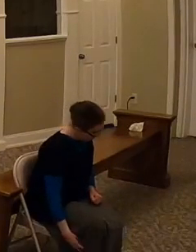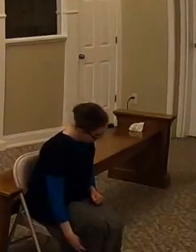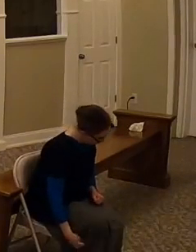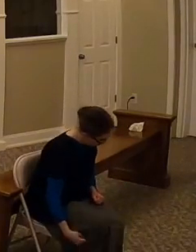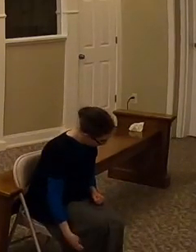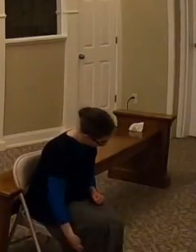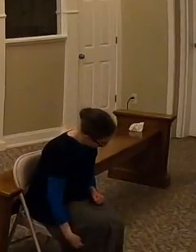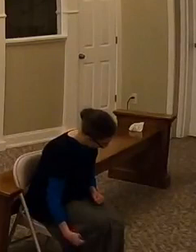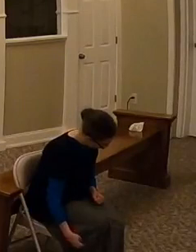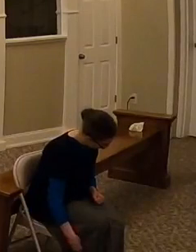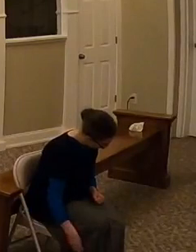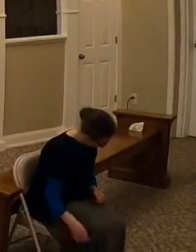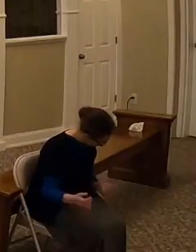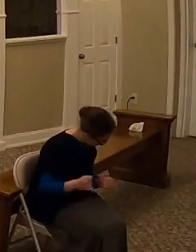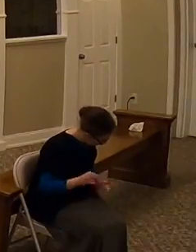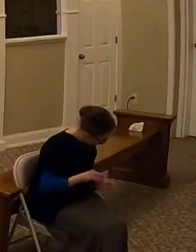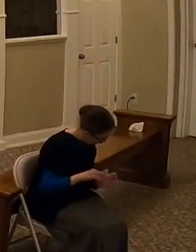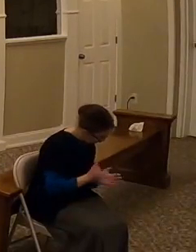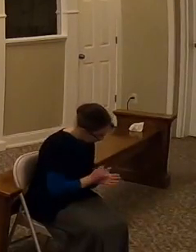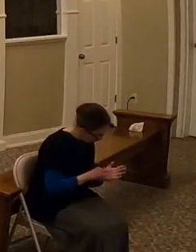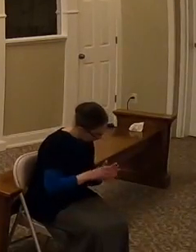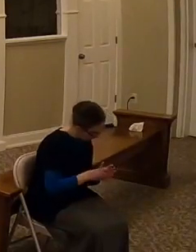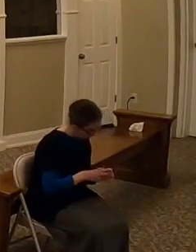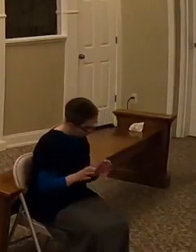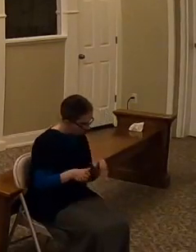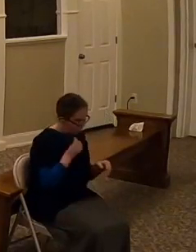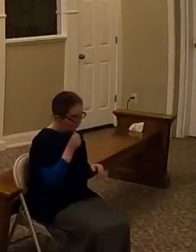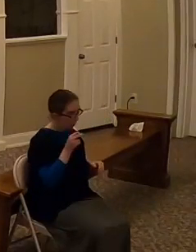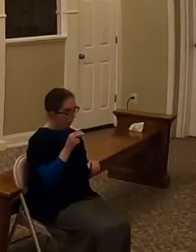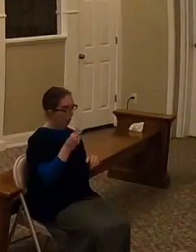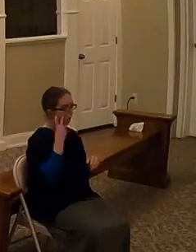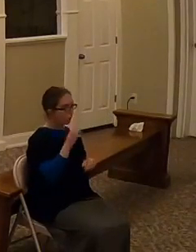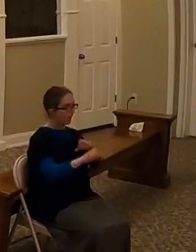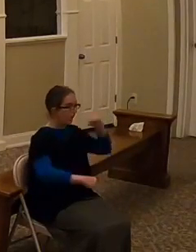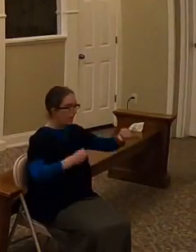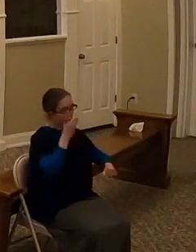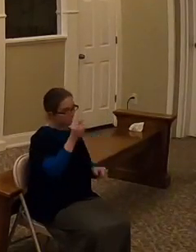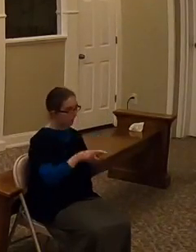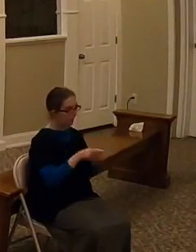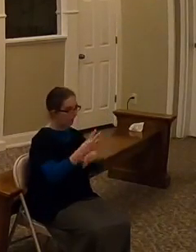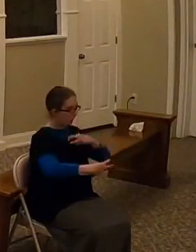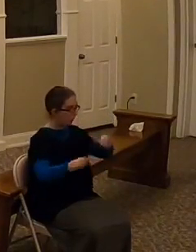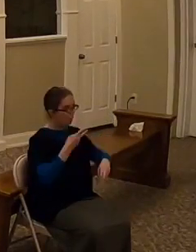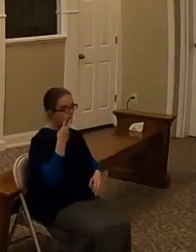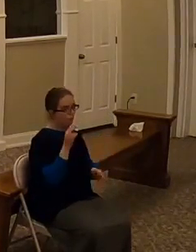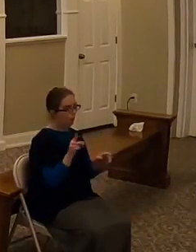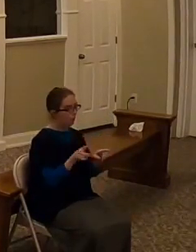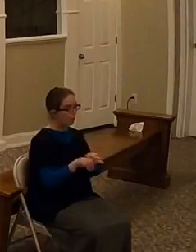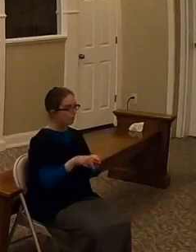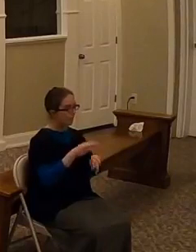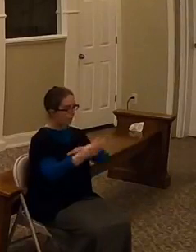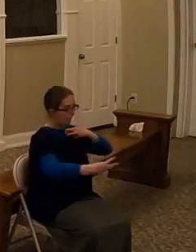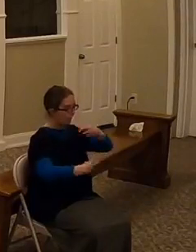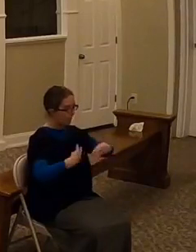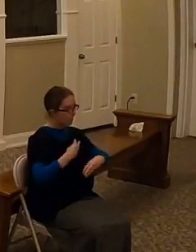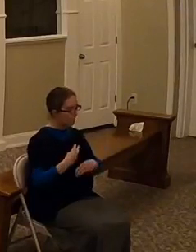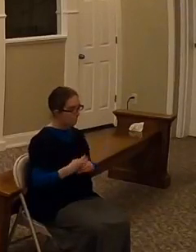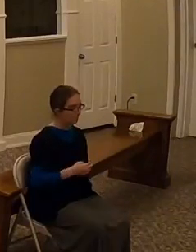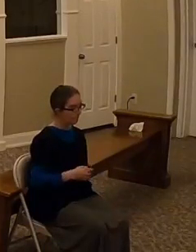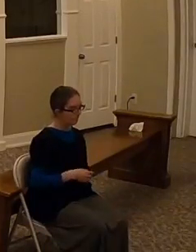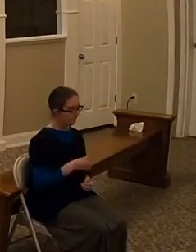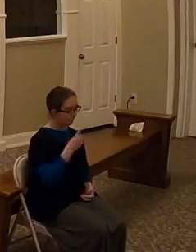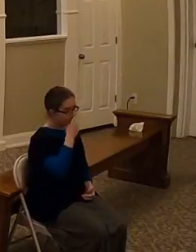Hallelujah. You know what that means? I don't look like the world. I don't act like the world. I don't smell like the world. I don't smoke like the world.